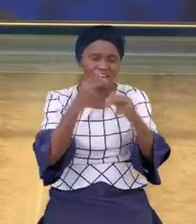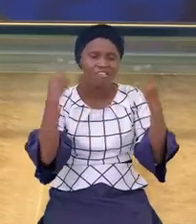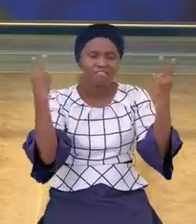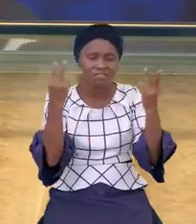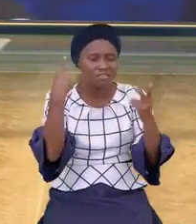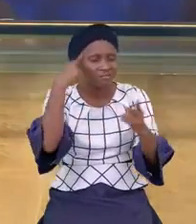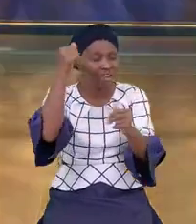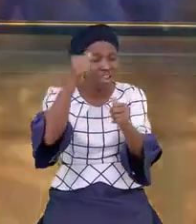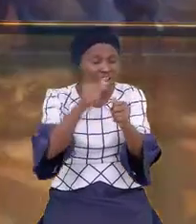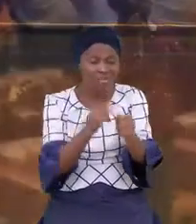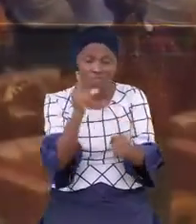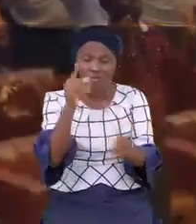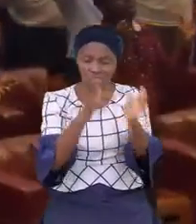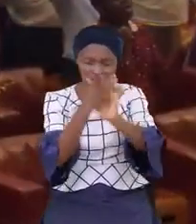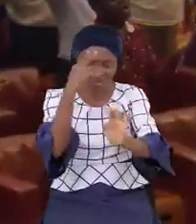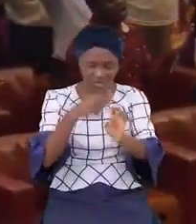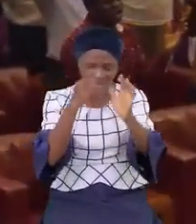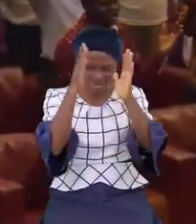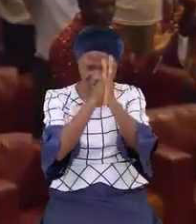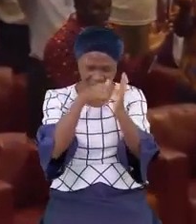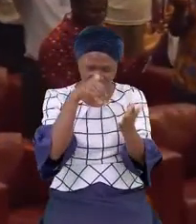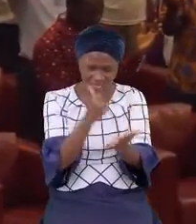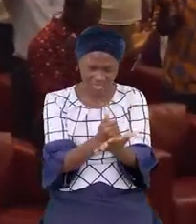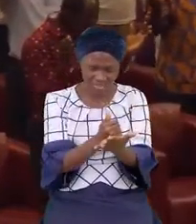in Jesus' name.